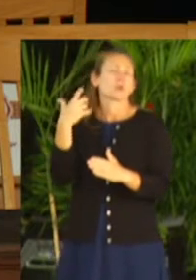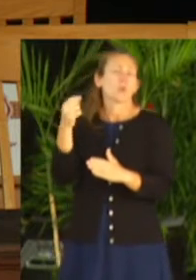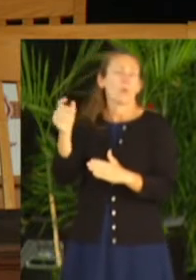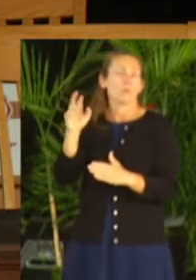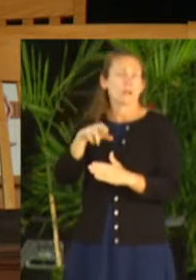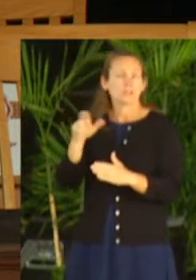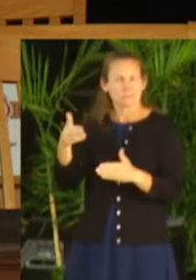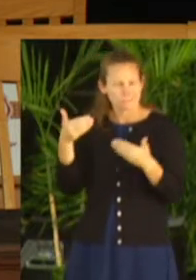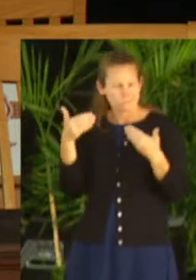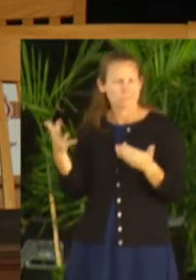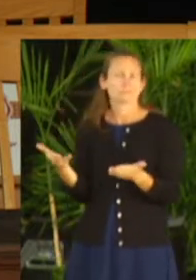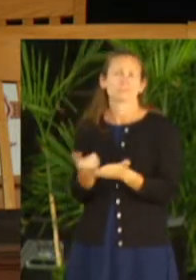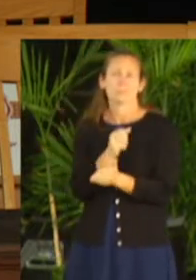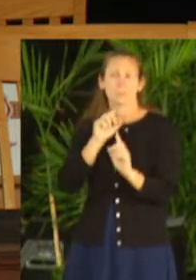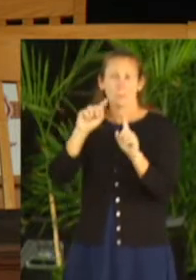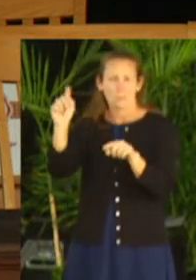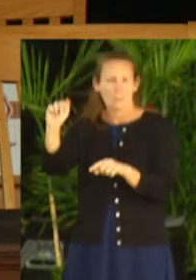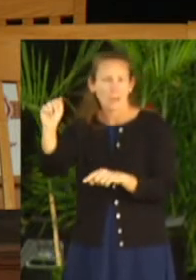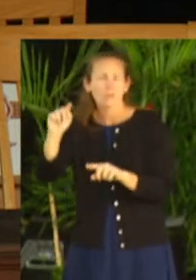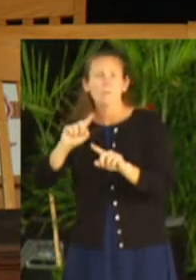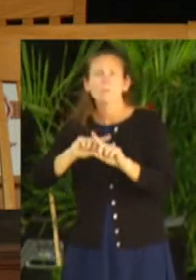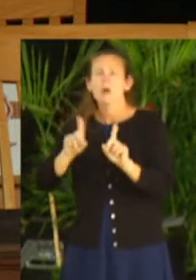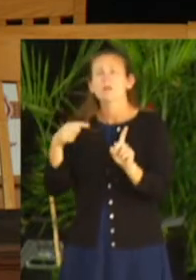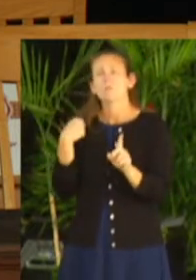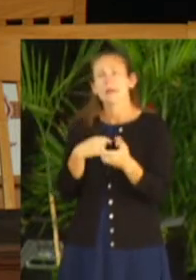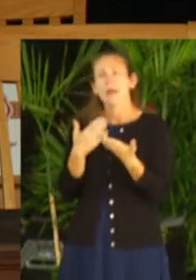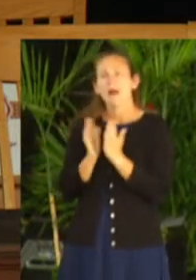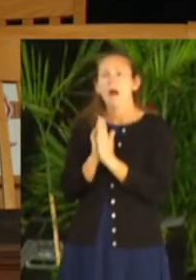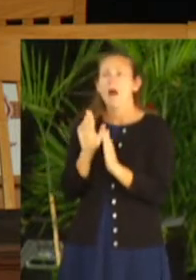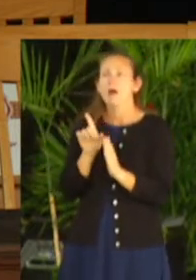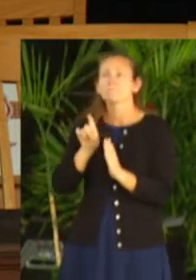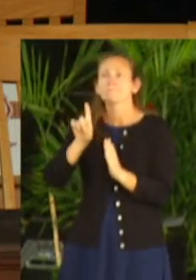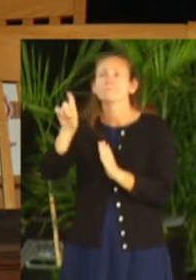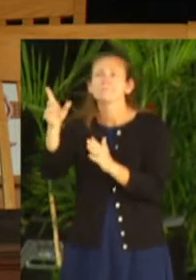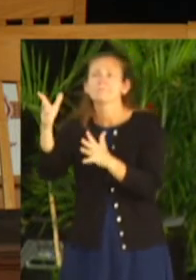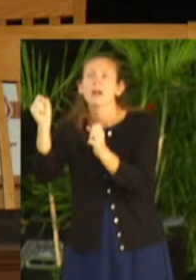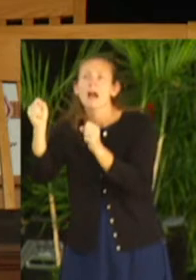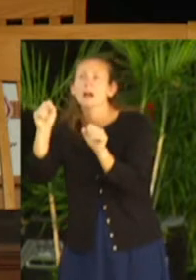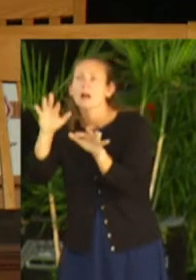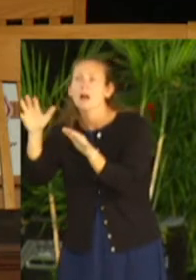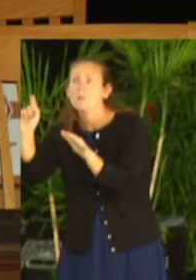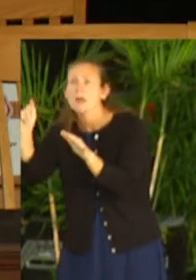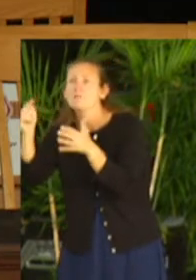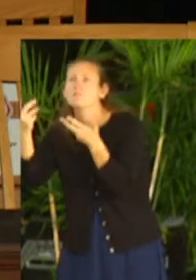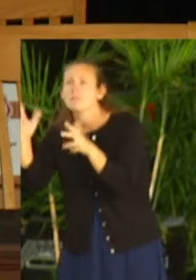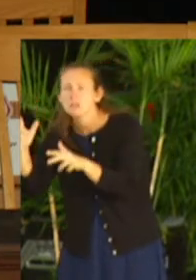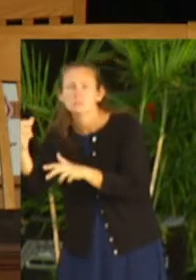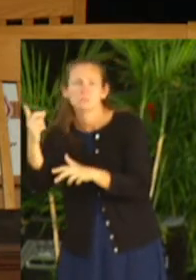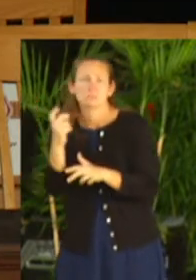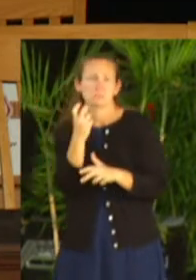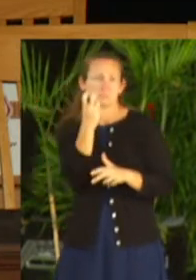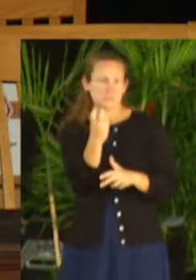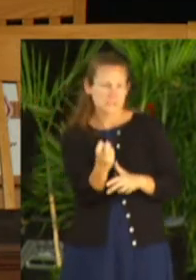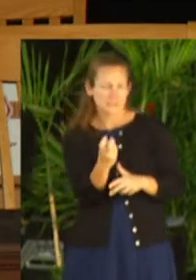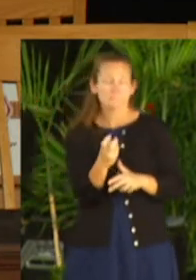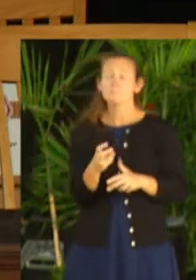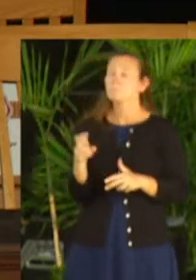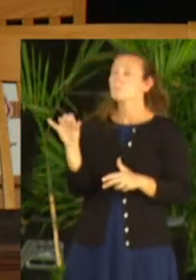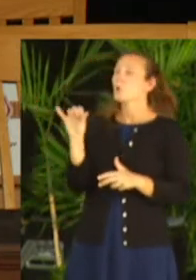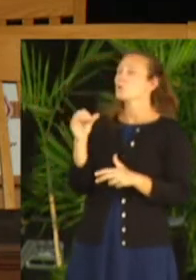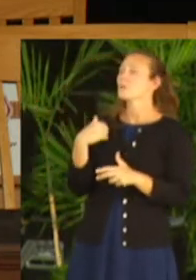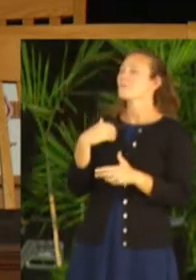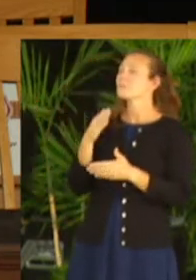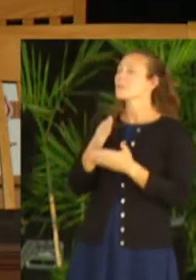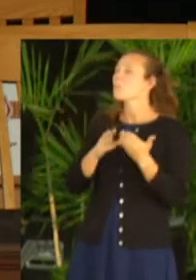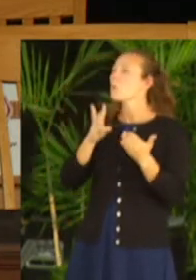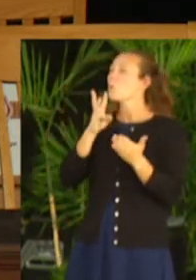you move quickly to get to the restroom and get back to your seat. Also, there are water stations to alleviate some of the